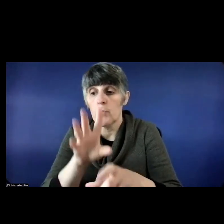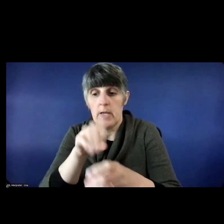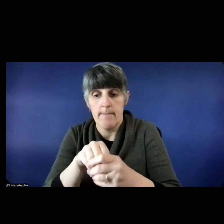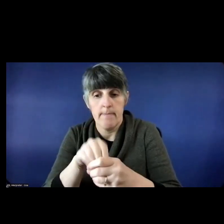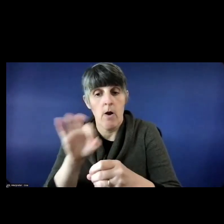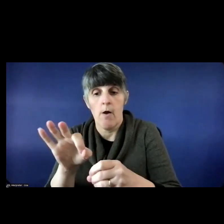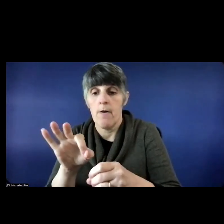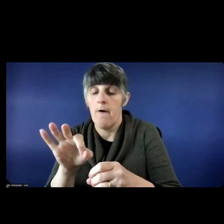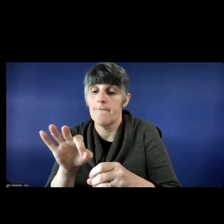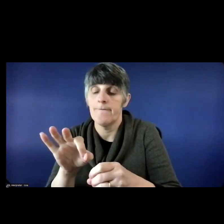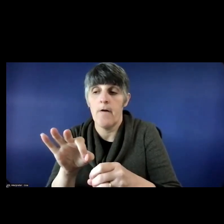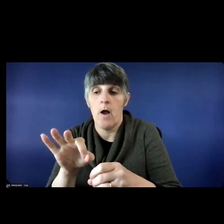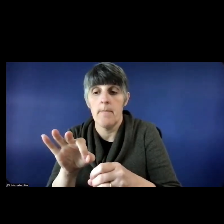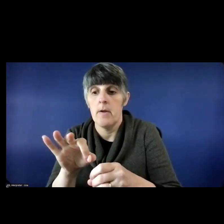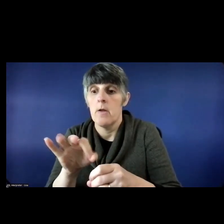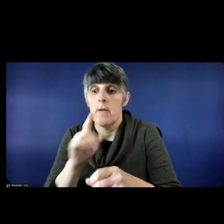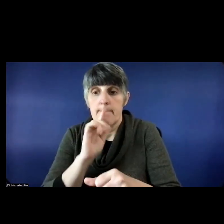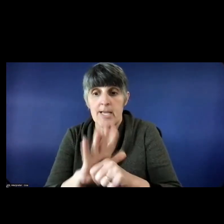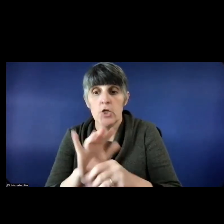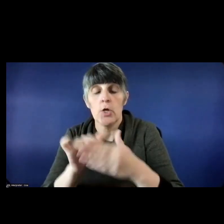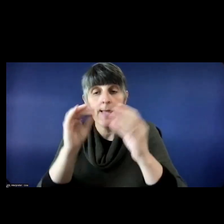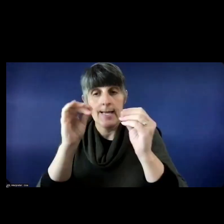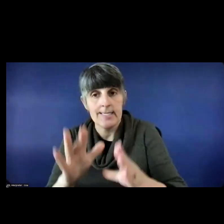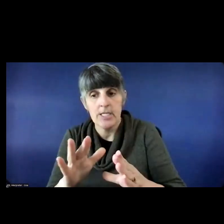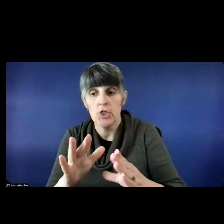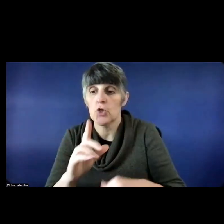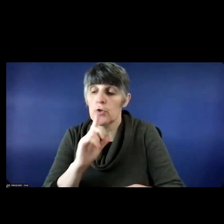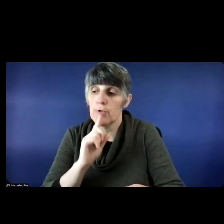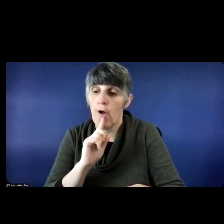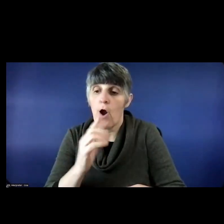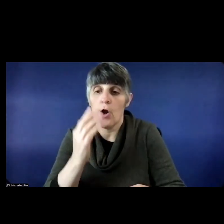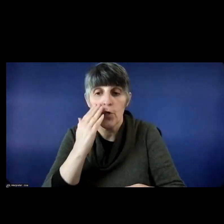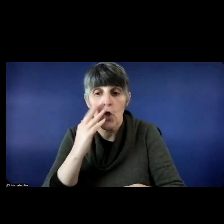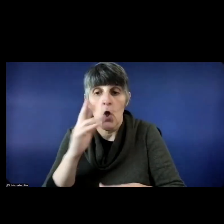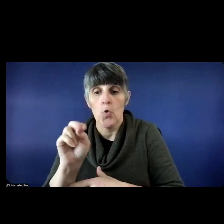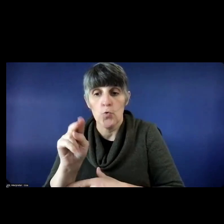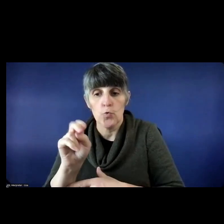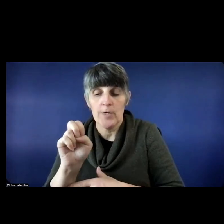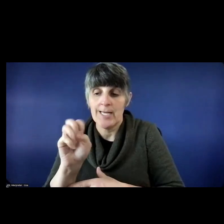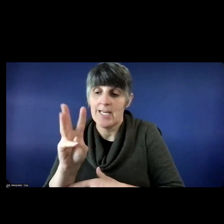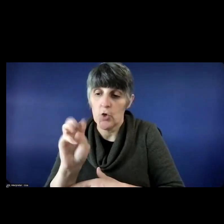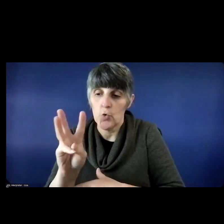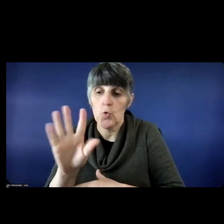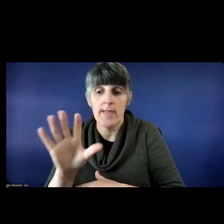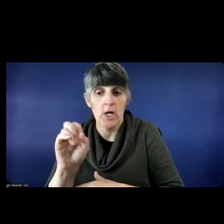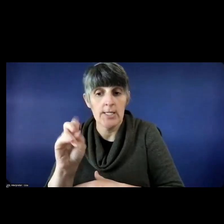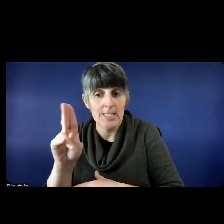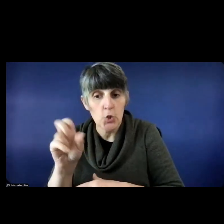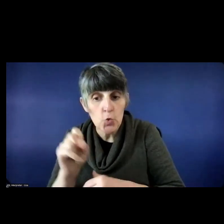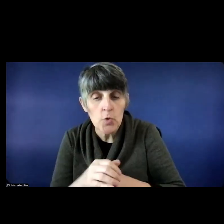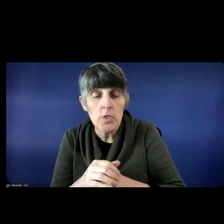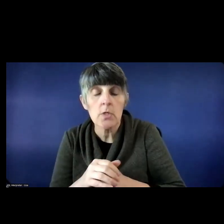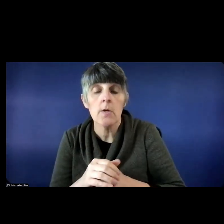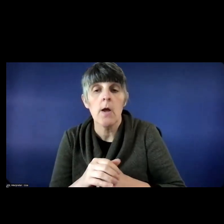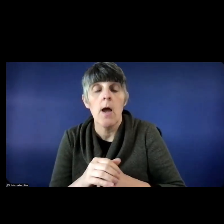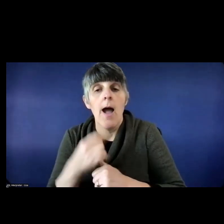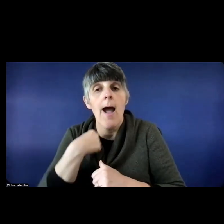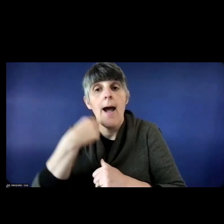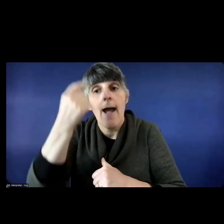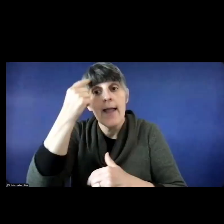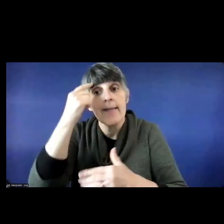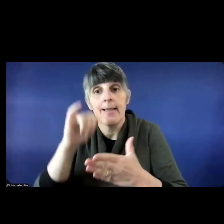of making sure that teachers are renewing their CEUs. I think